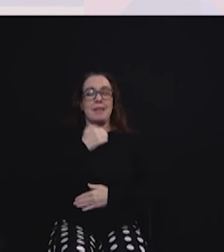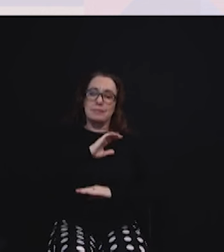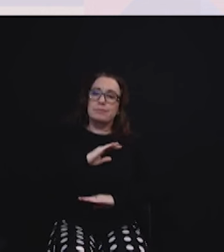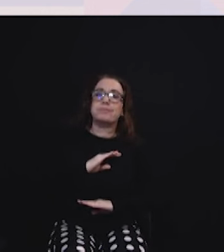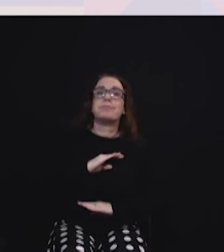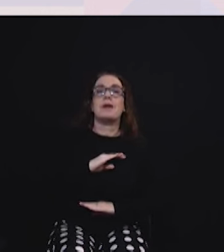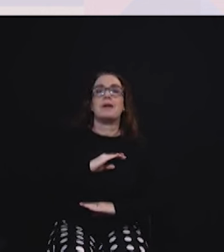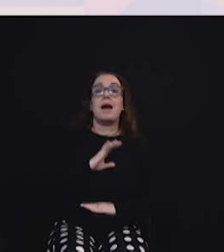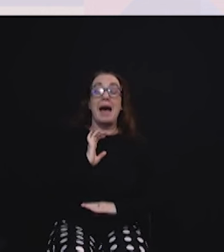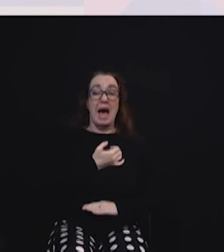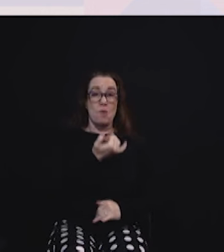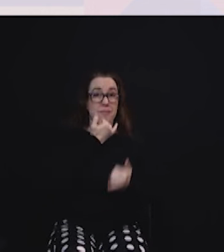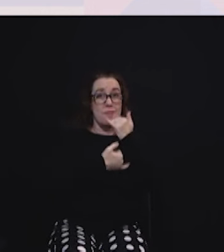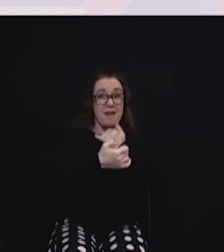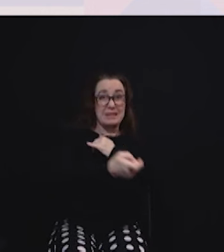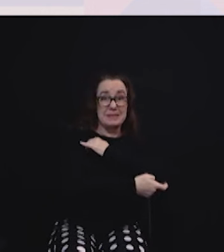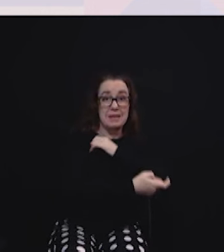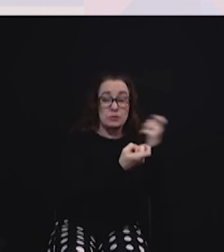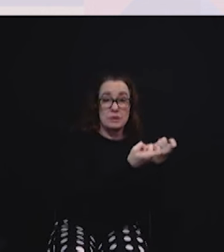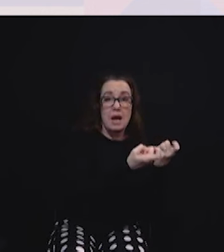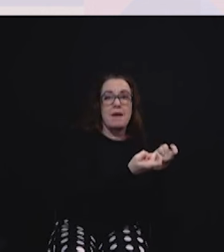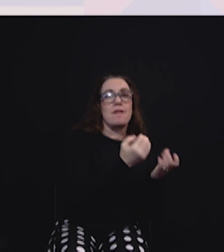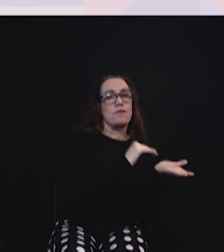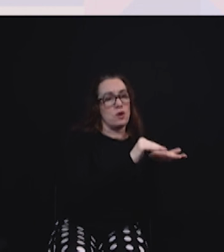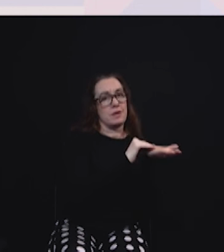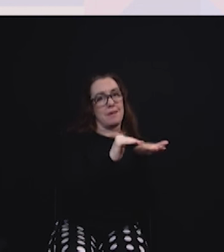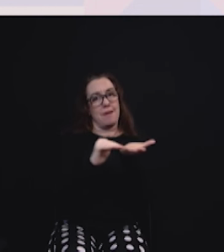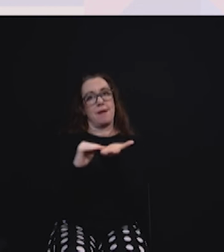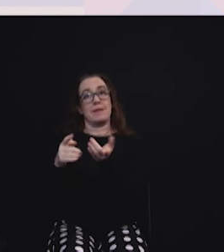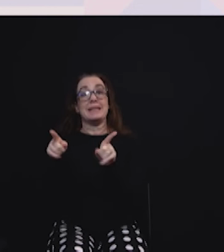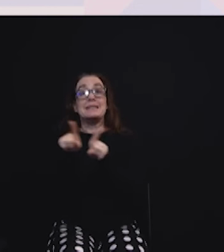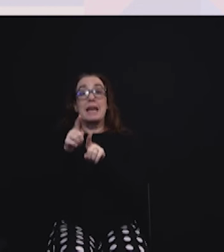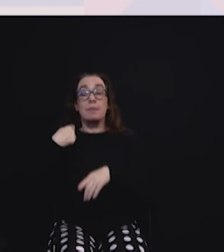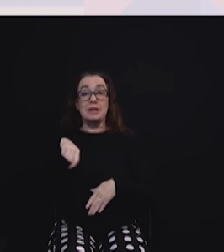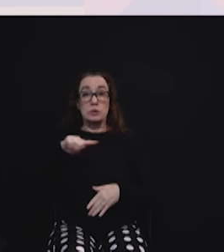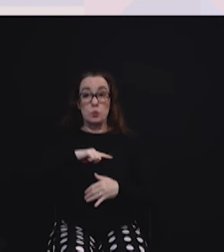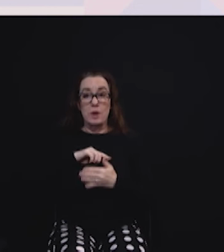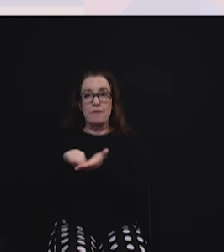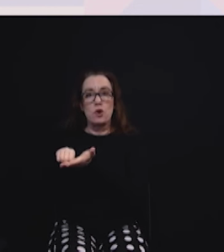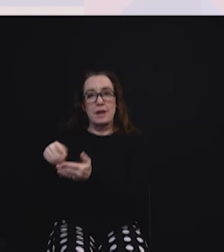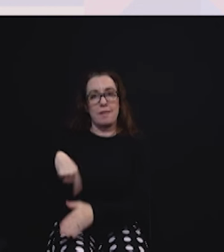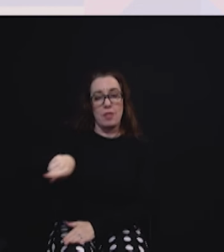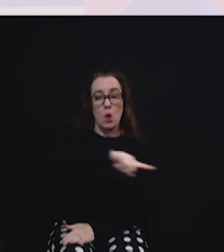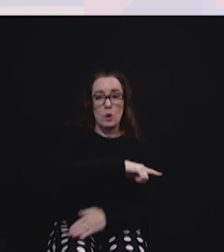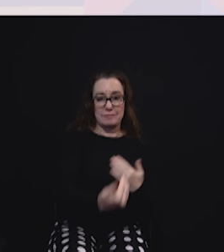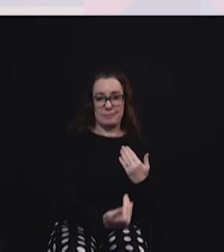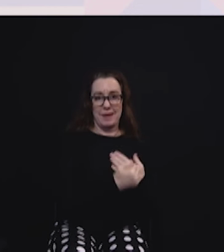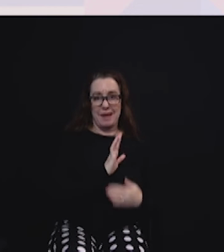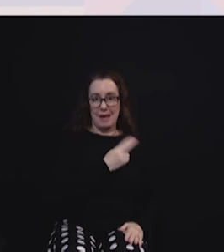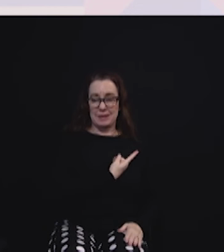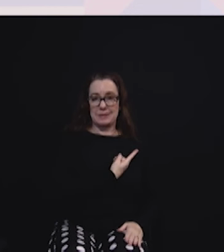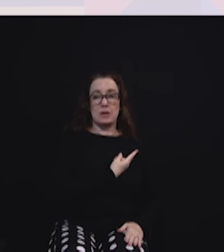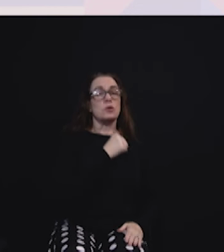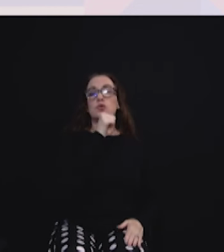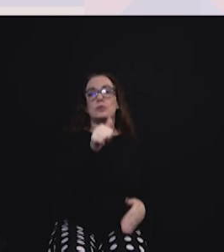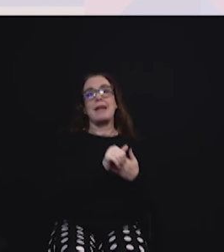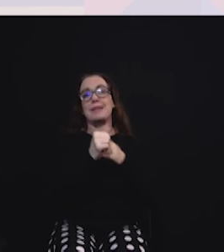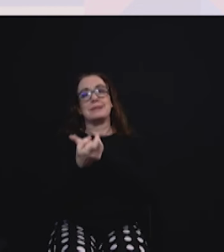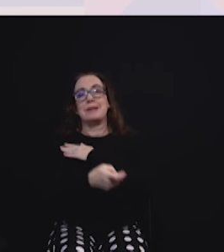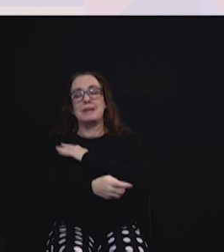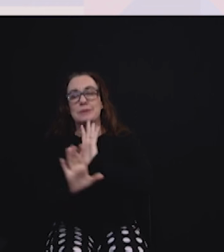us our trespasses as we forgive those who trespass against us. And lead us not into